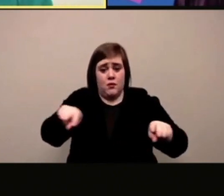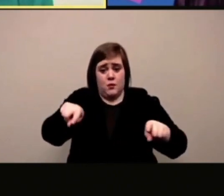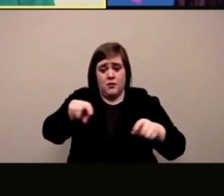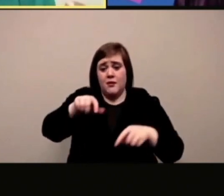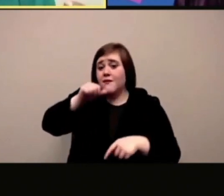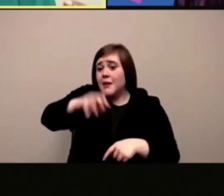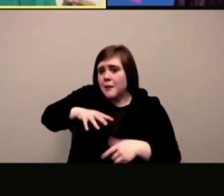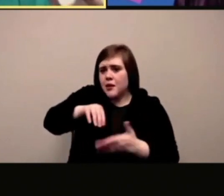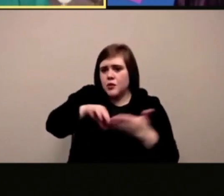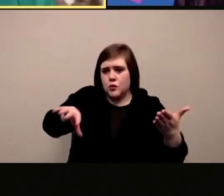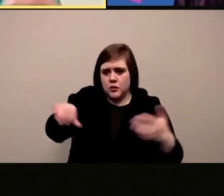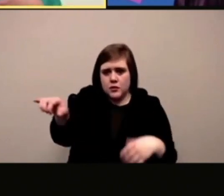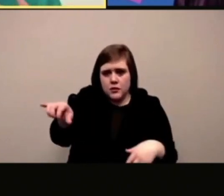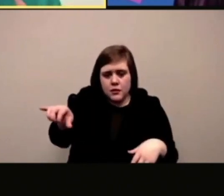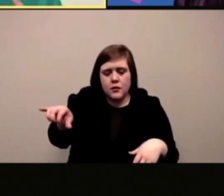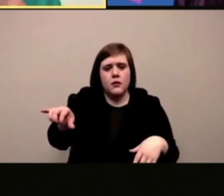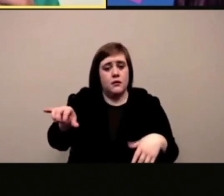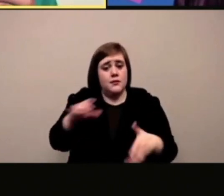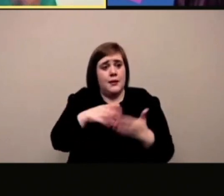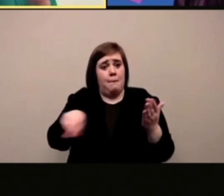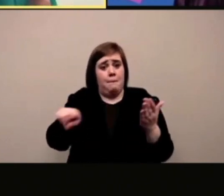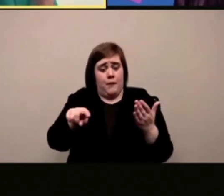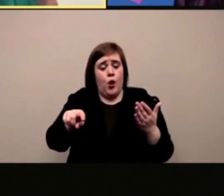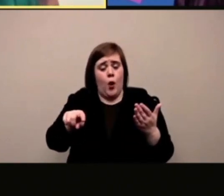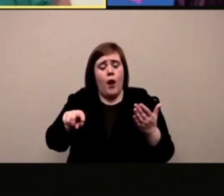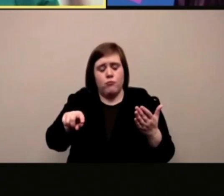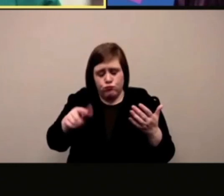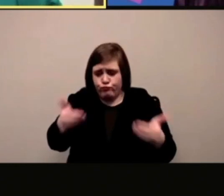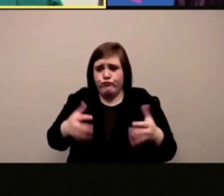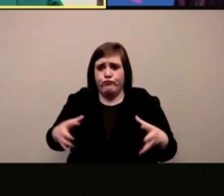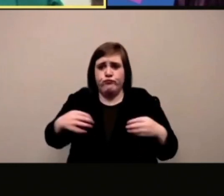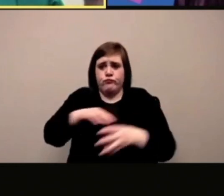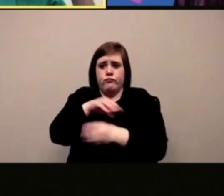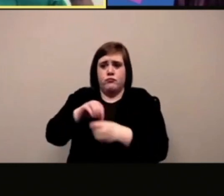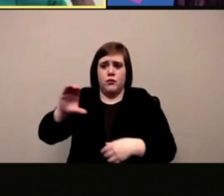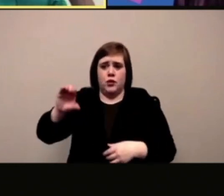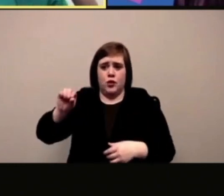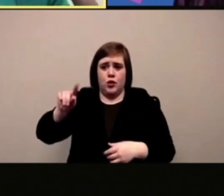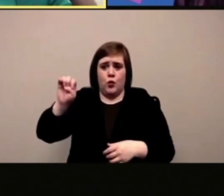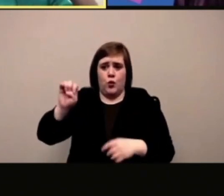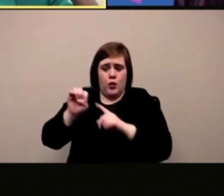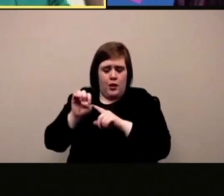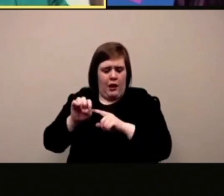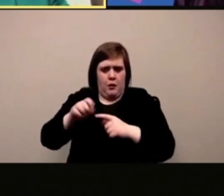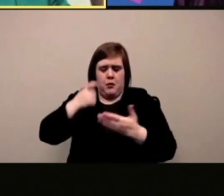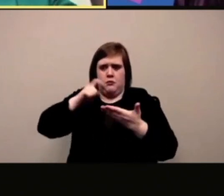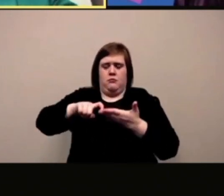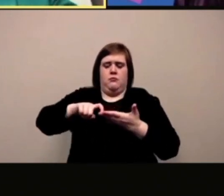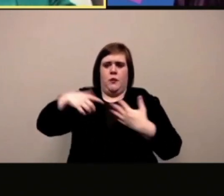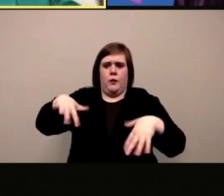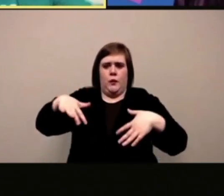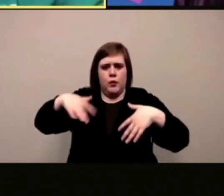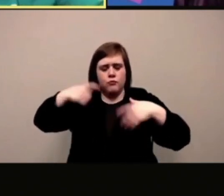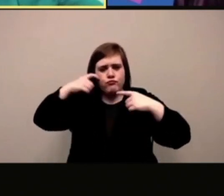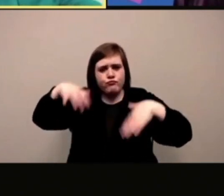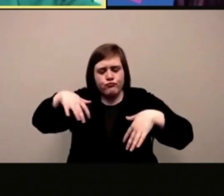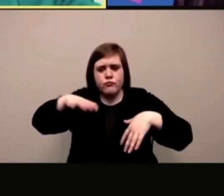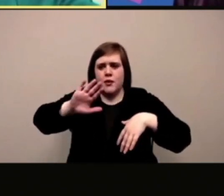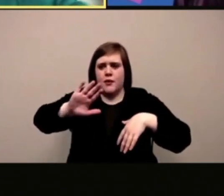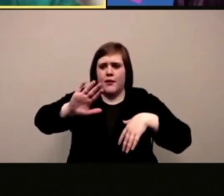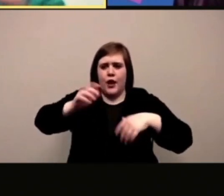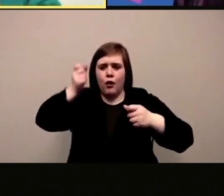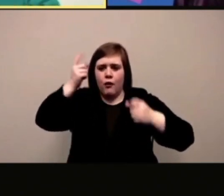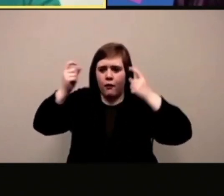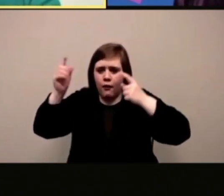Sure. And the ones that have bought into code, I was just so surprised in their diversity of their light bulbs, right?